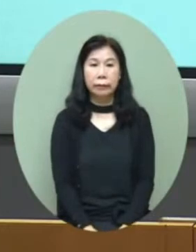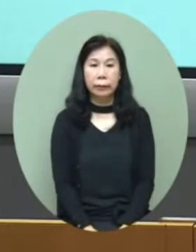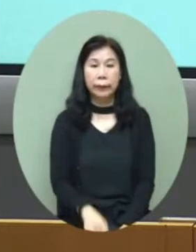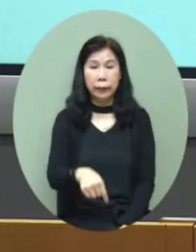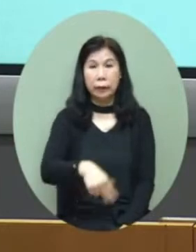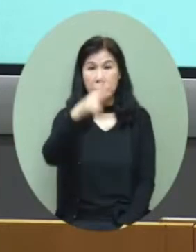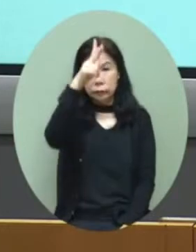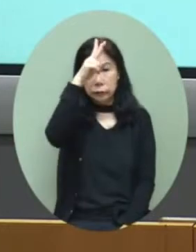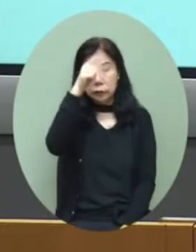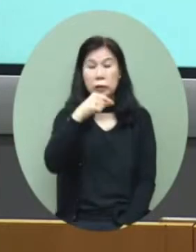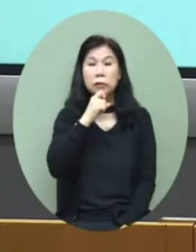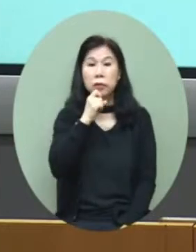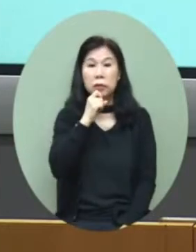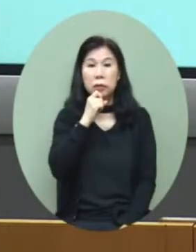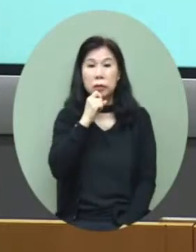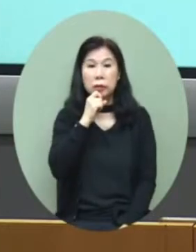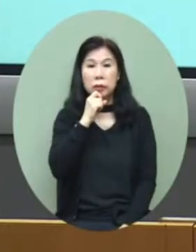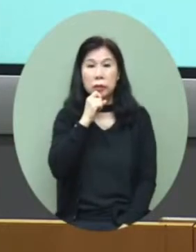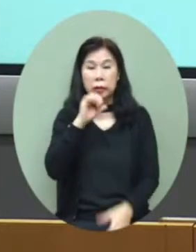batches, leave the hotel.